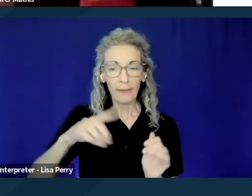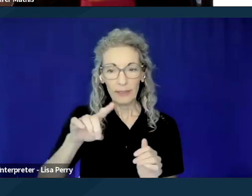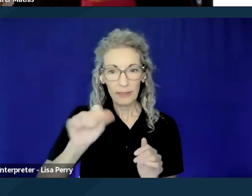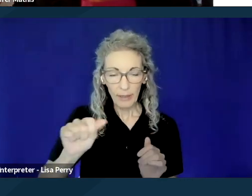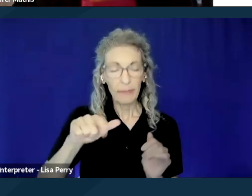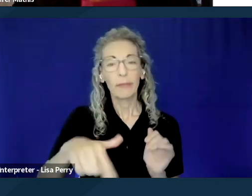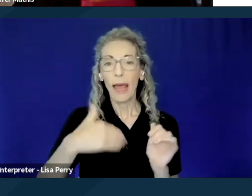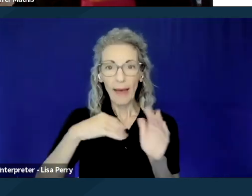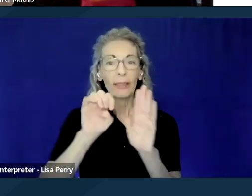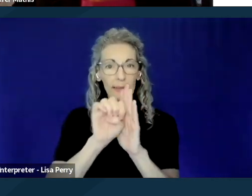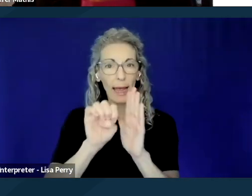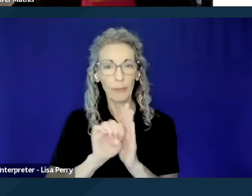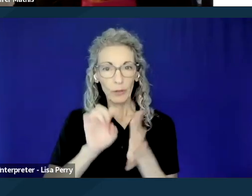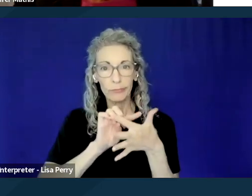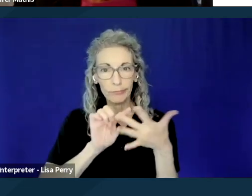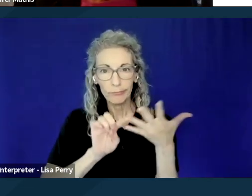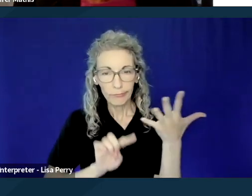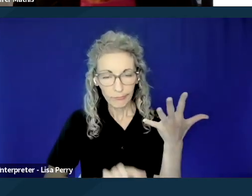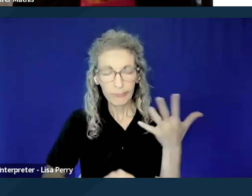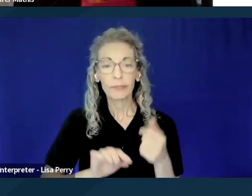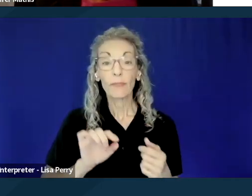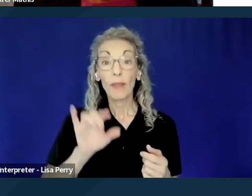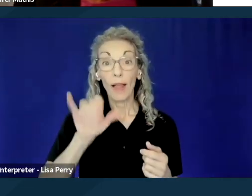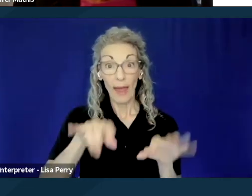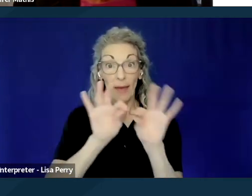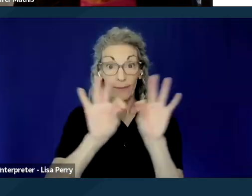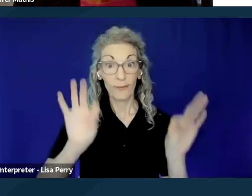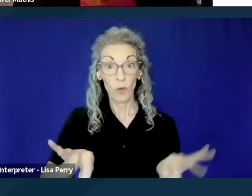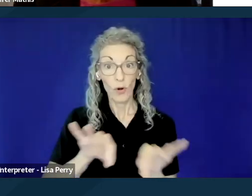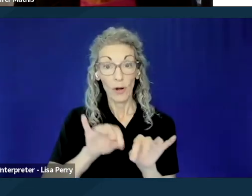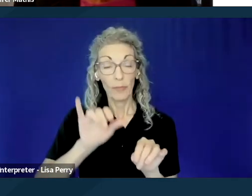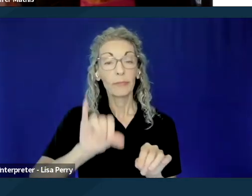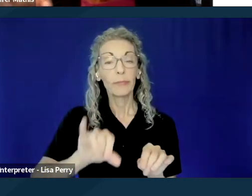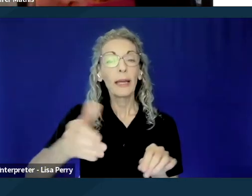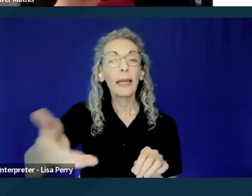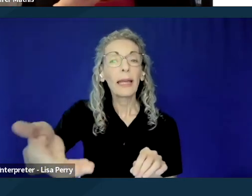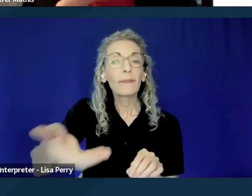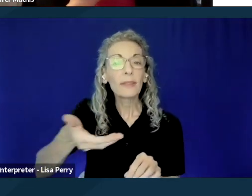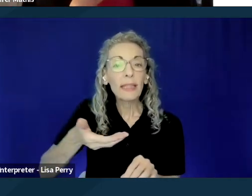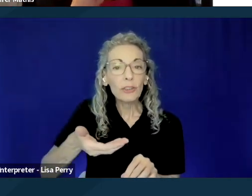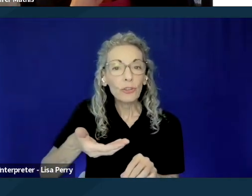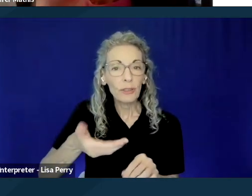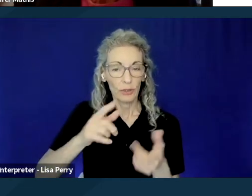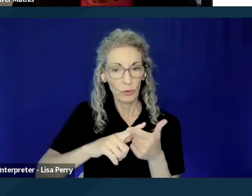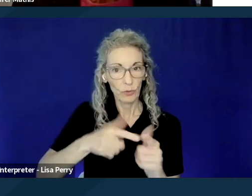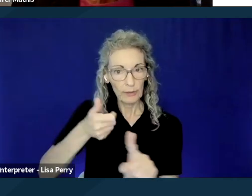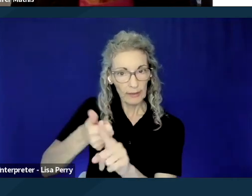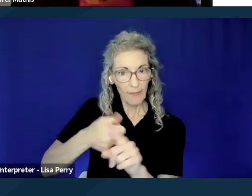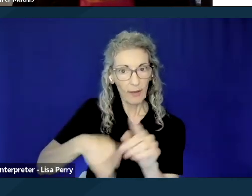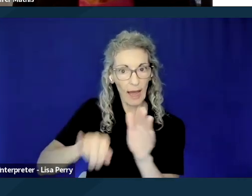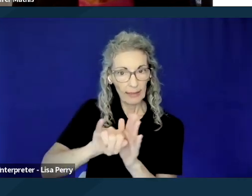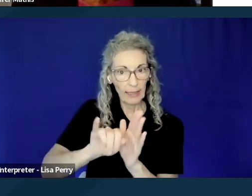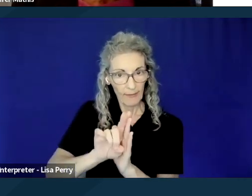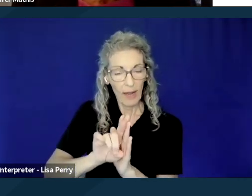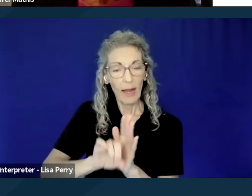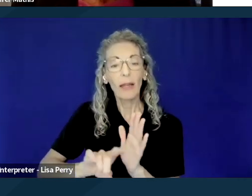examples. And that form, that invitation to self-identify is given